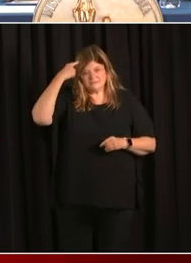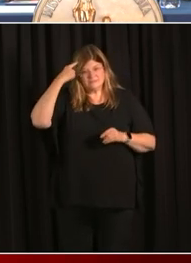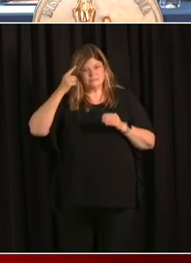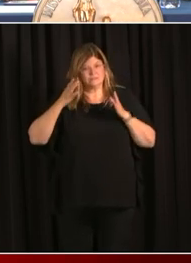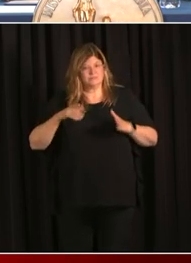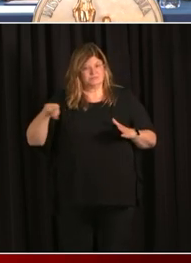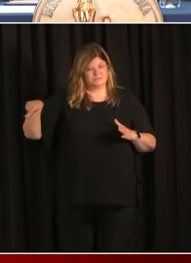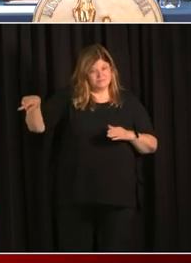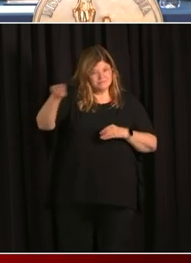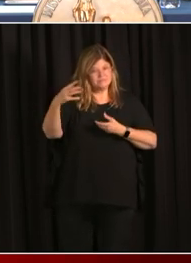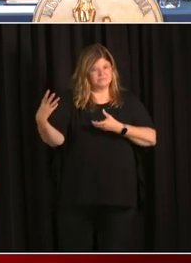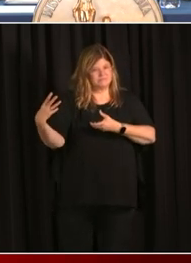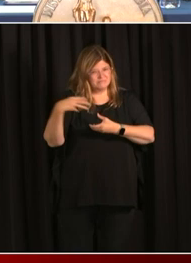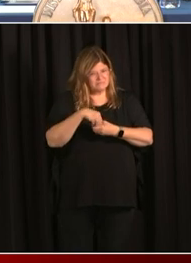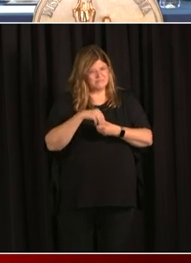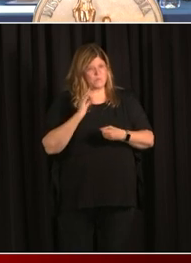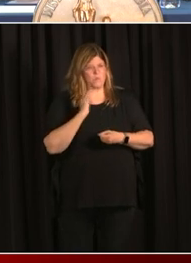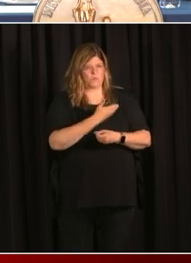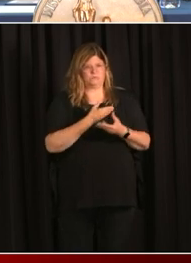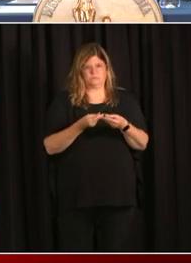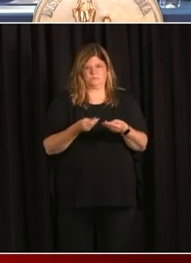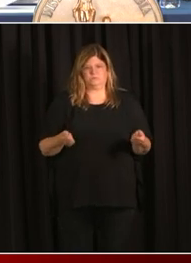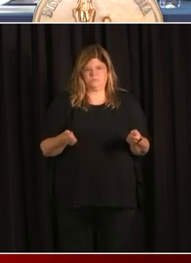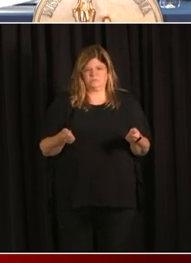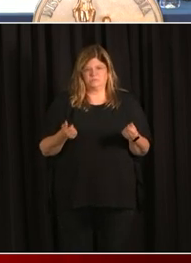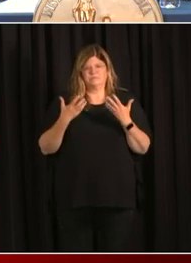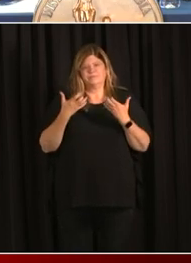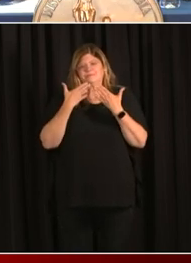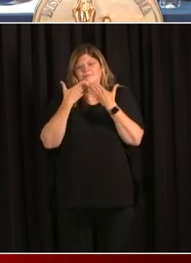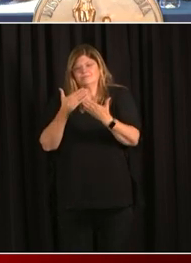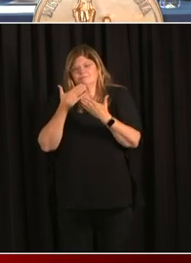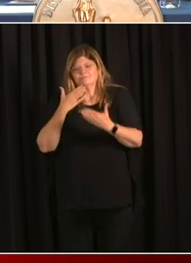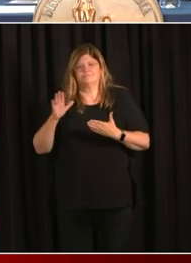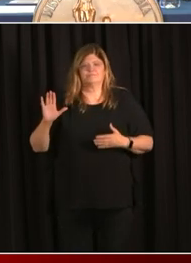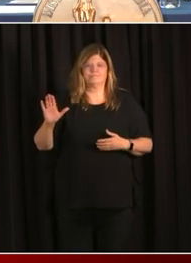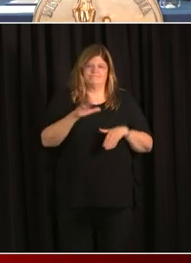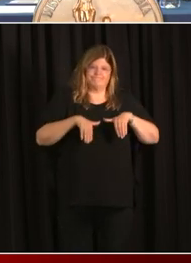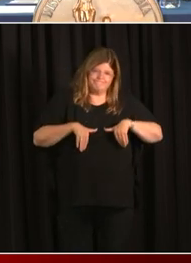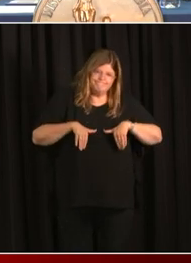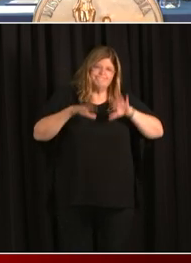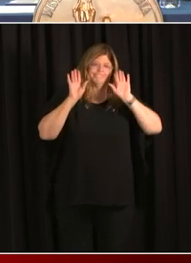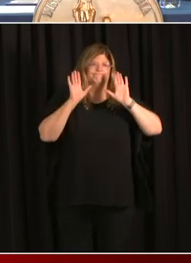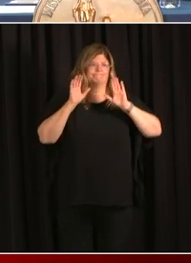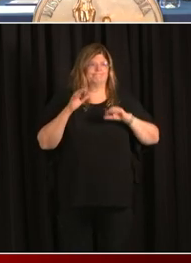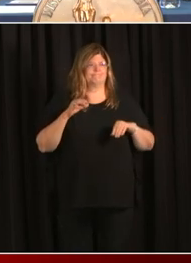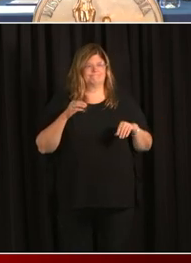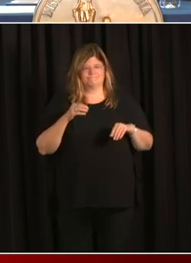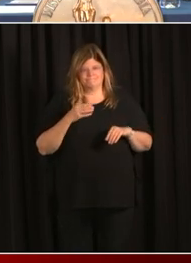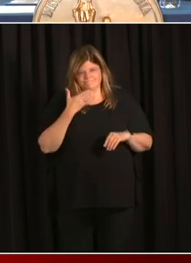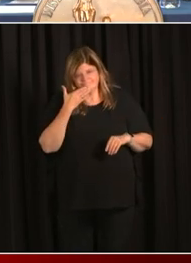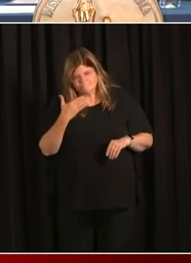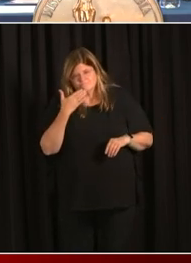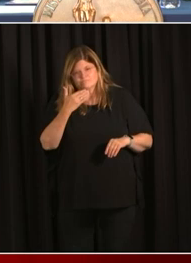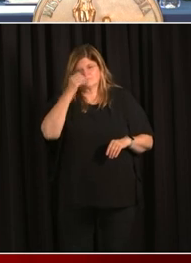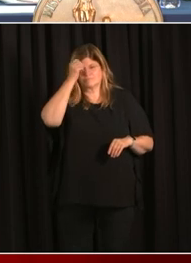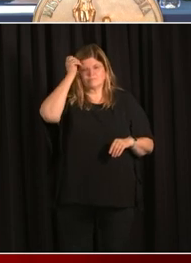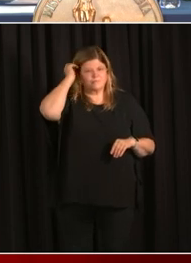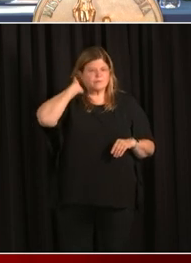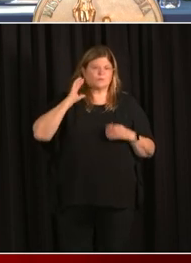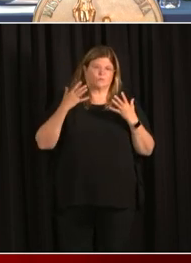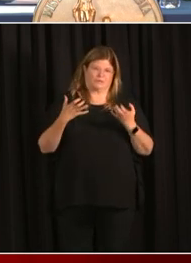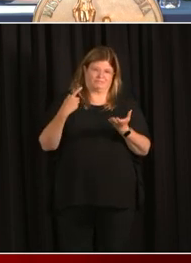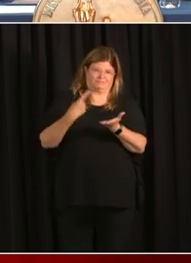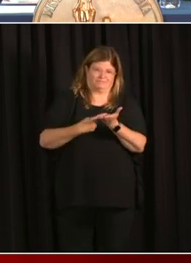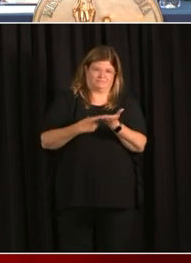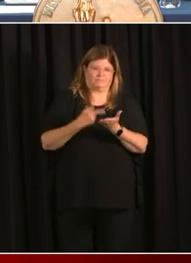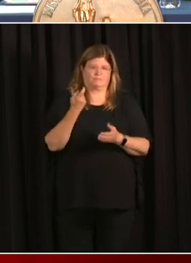also to be a part of the solution. So I want to thank them for their sacrifices as well. We want to talk a little bit about where